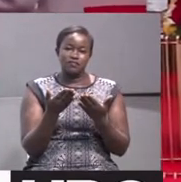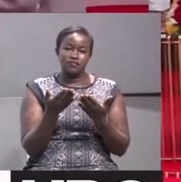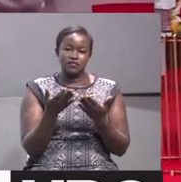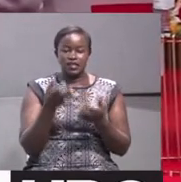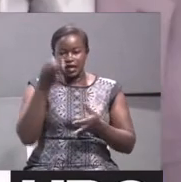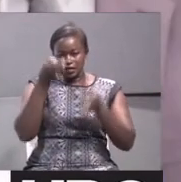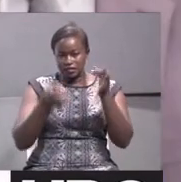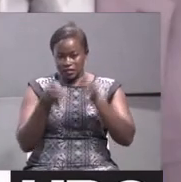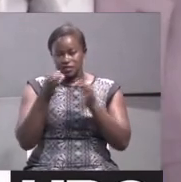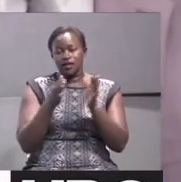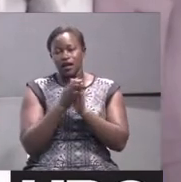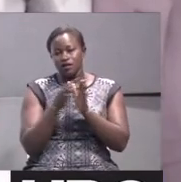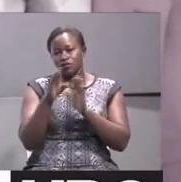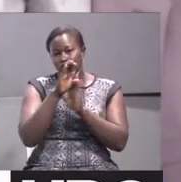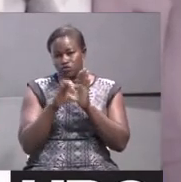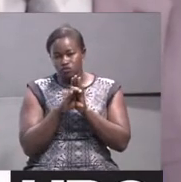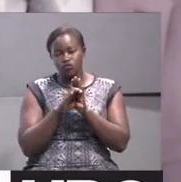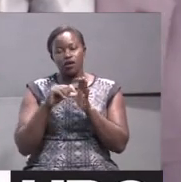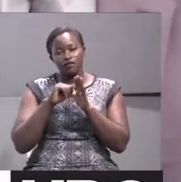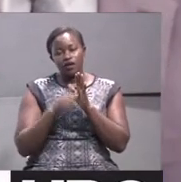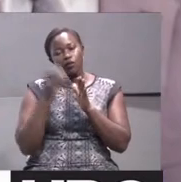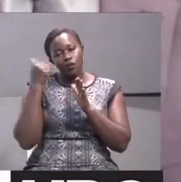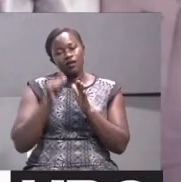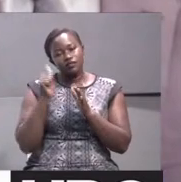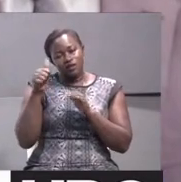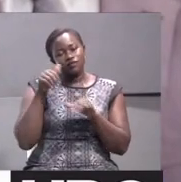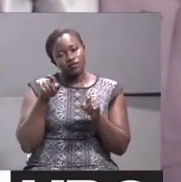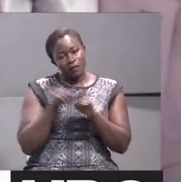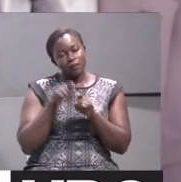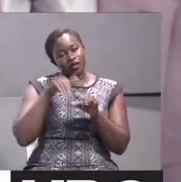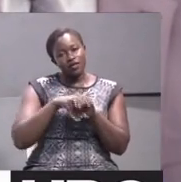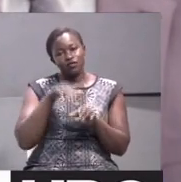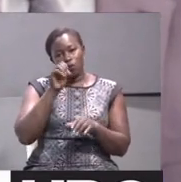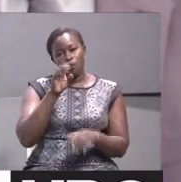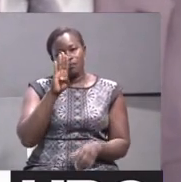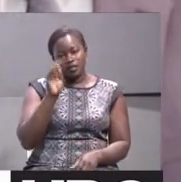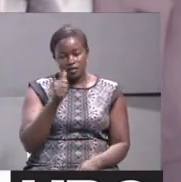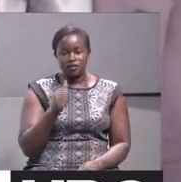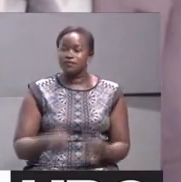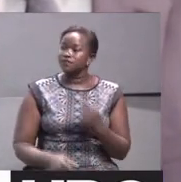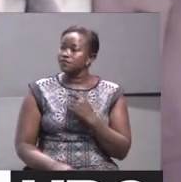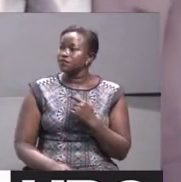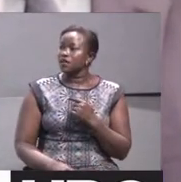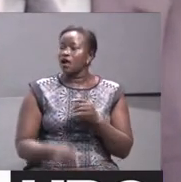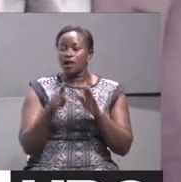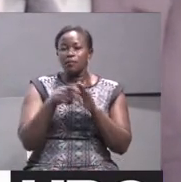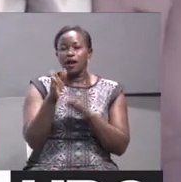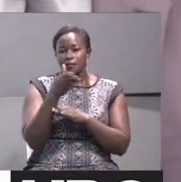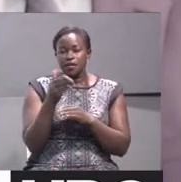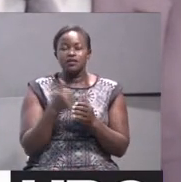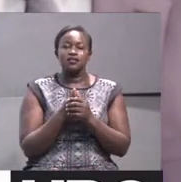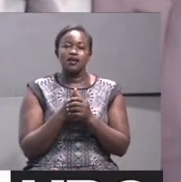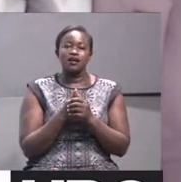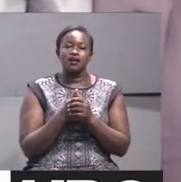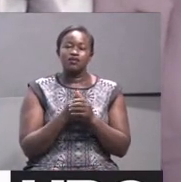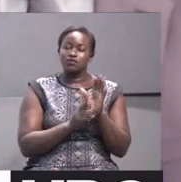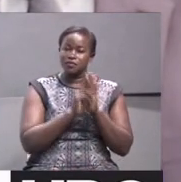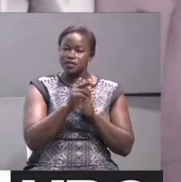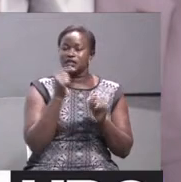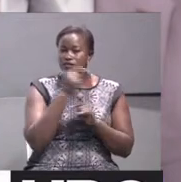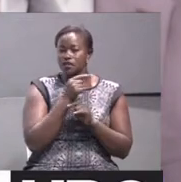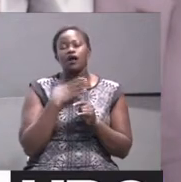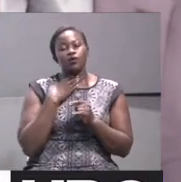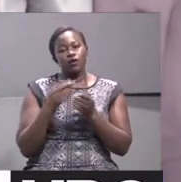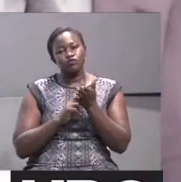boys. As the Prime Minister of Uganda and leader of government business in Parliament, I wish to take this opportunity to thank